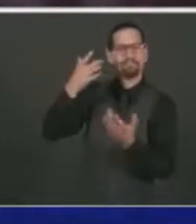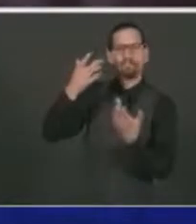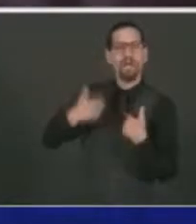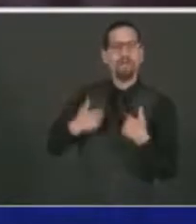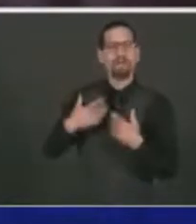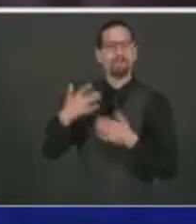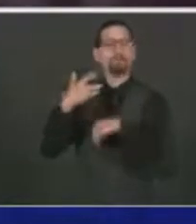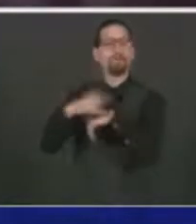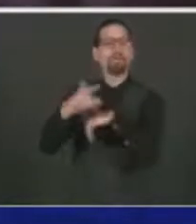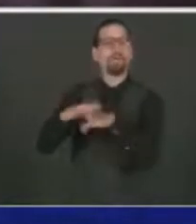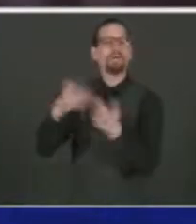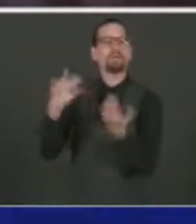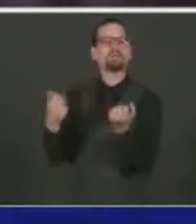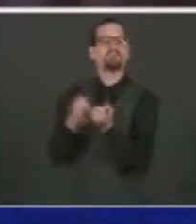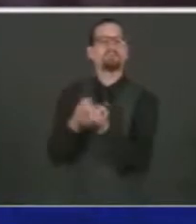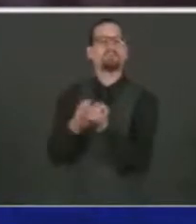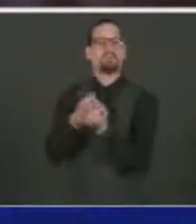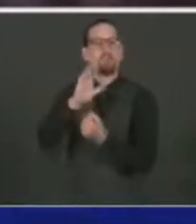and your family.